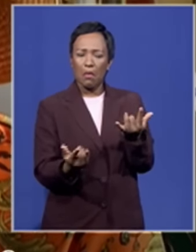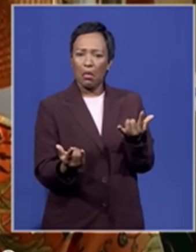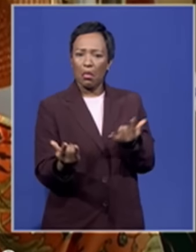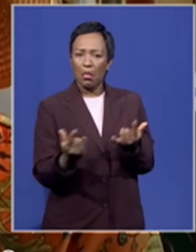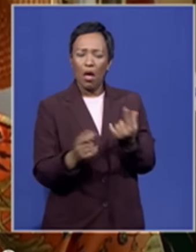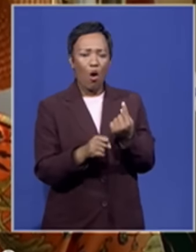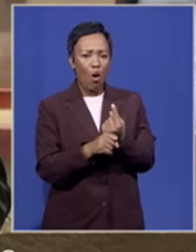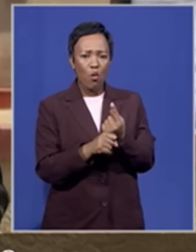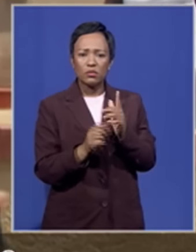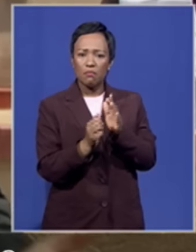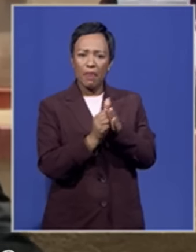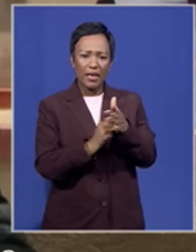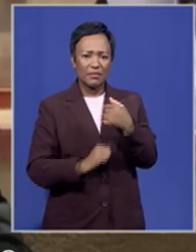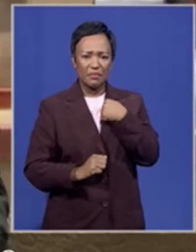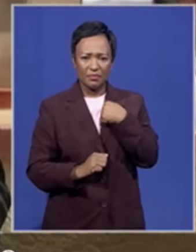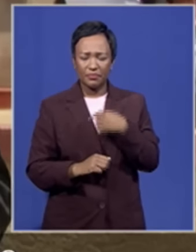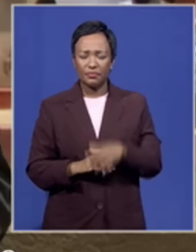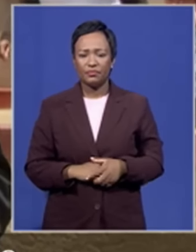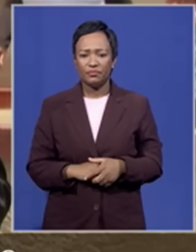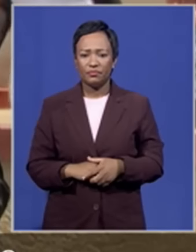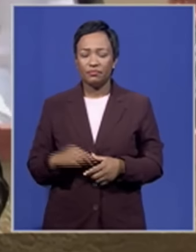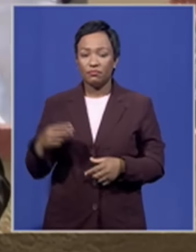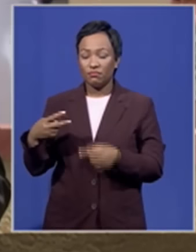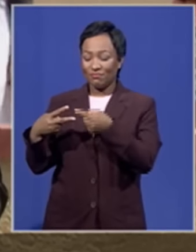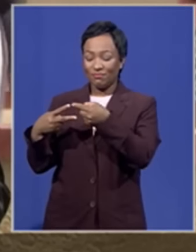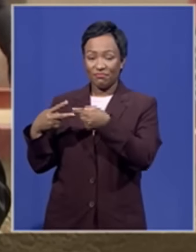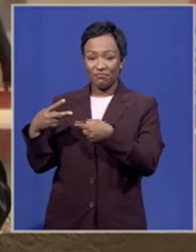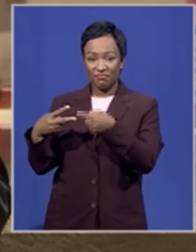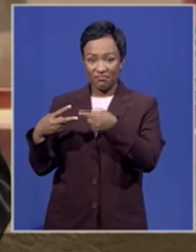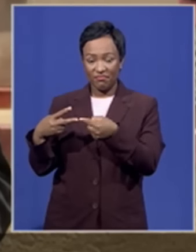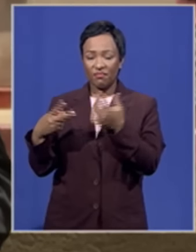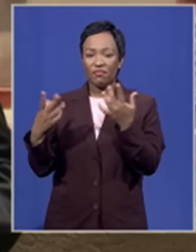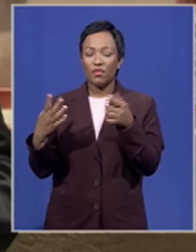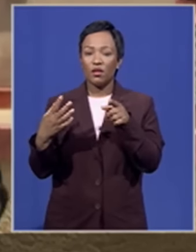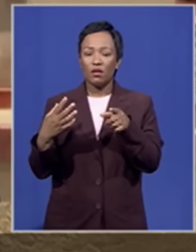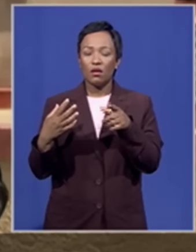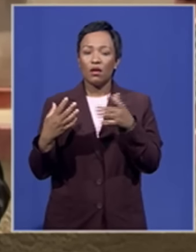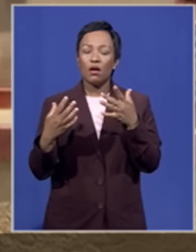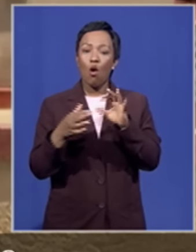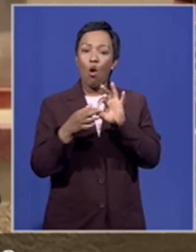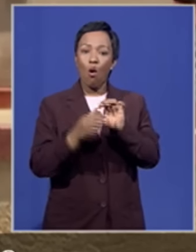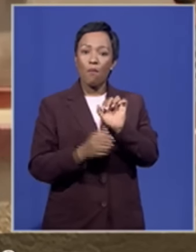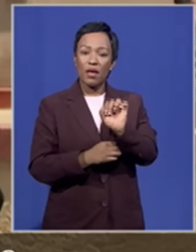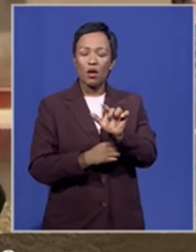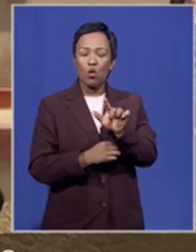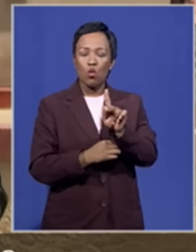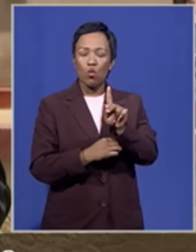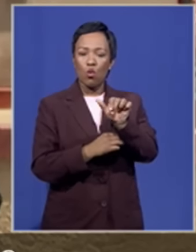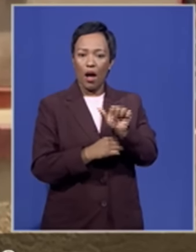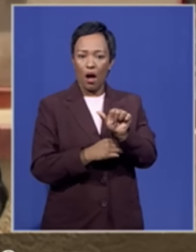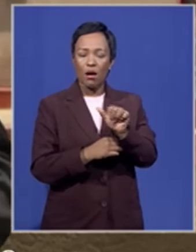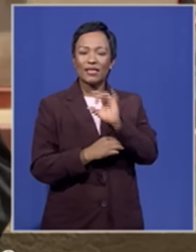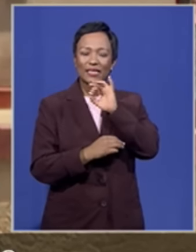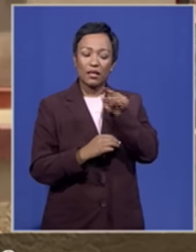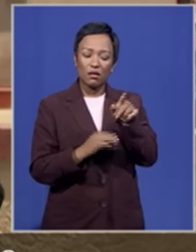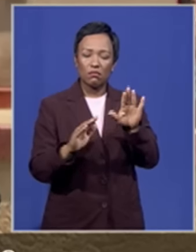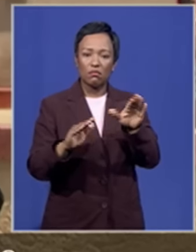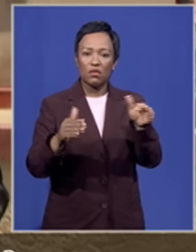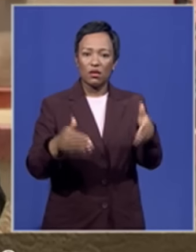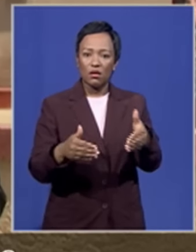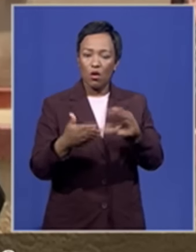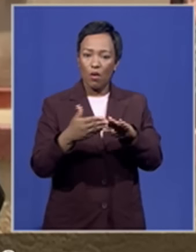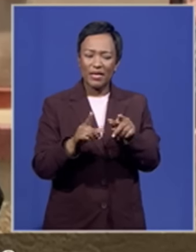nna Tsiamo Maramaga le ba le Semoramaga ba tla bolokwa motseng wa gabo bona wa Lukao ka Mokibelo badudi mo motseng wo ba sa